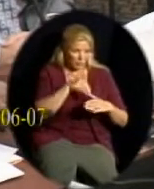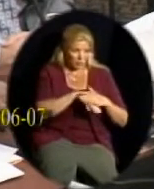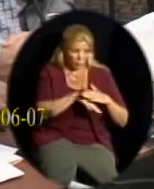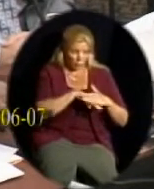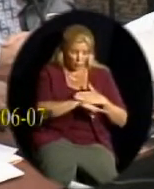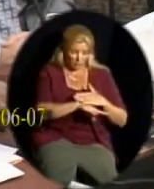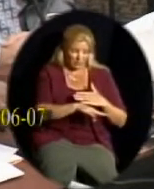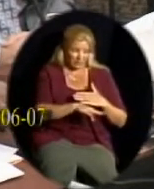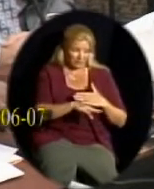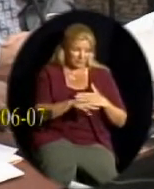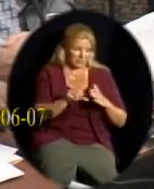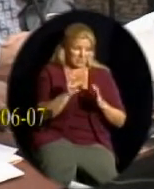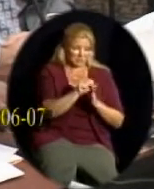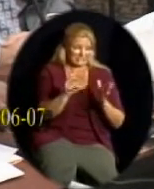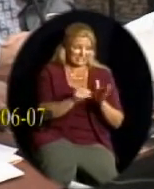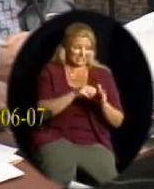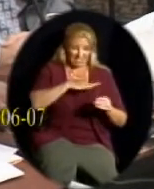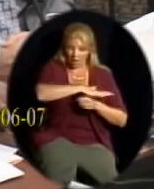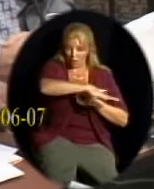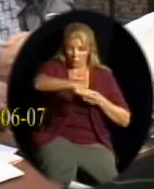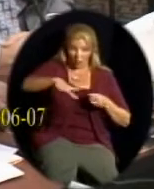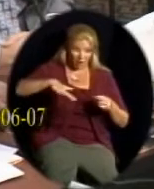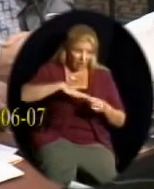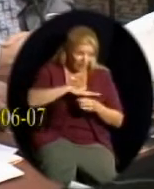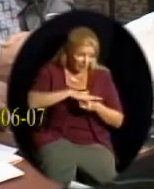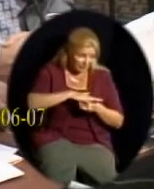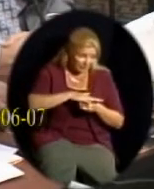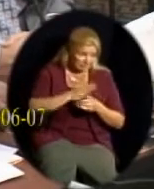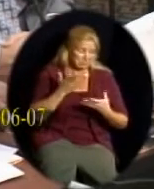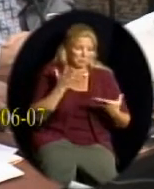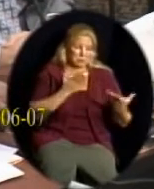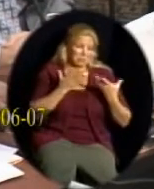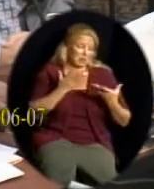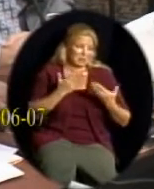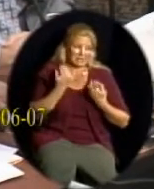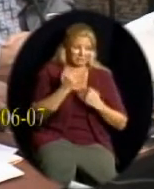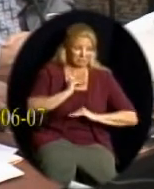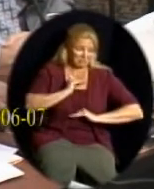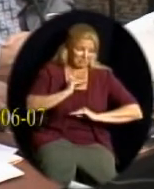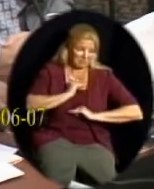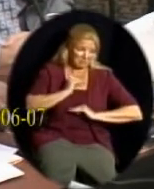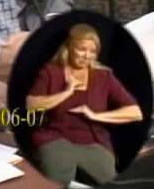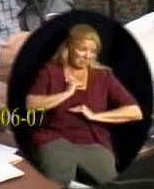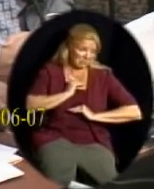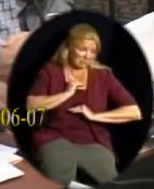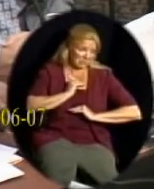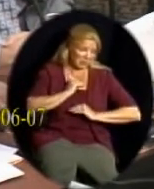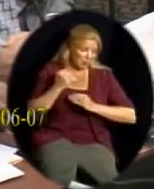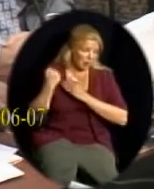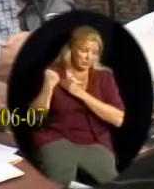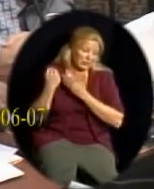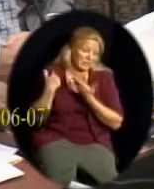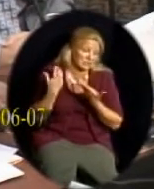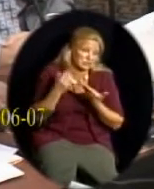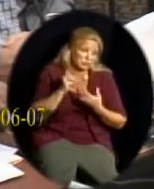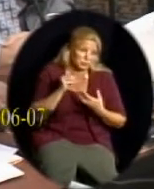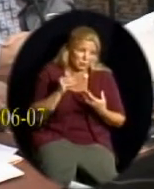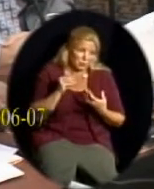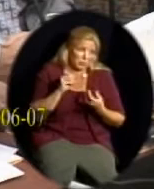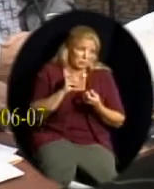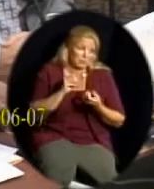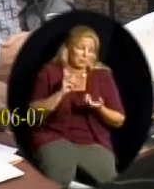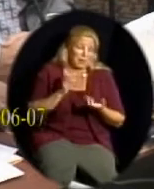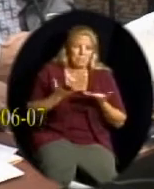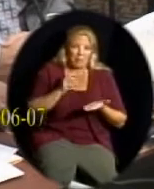deem that as having met their CPI obligation, whereas that may not translate into money for us. Exactly. So I think we have to look